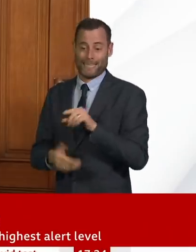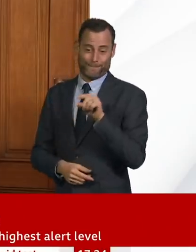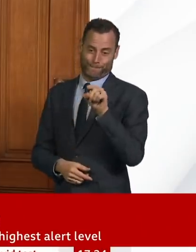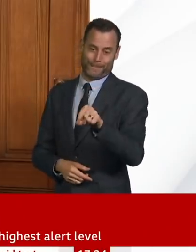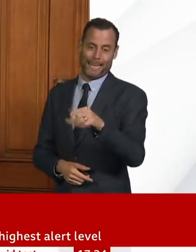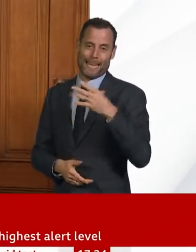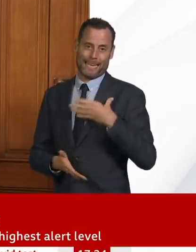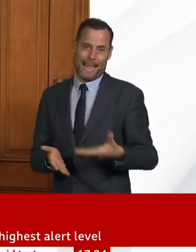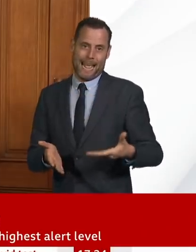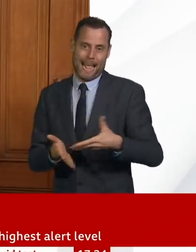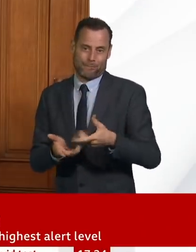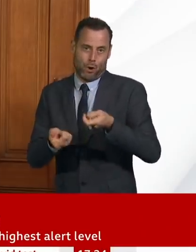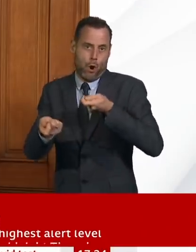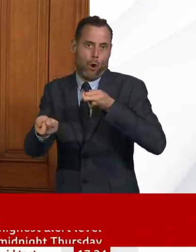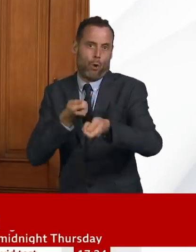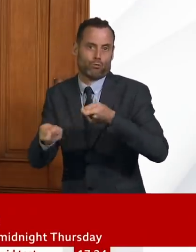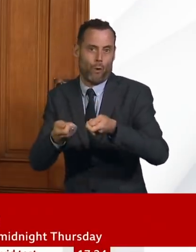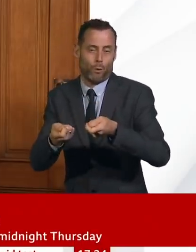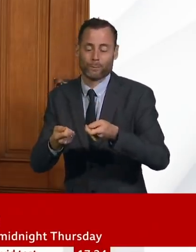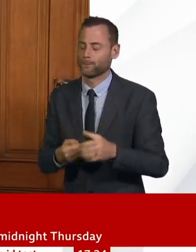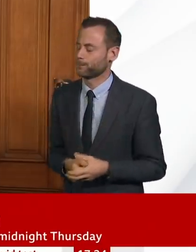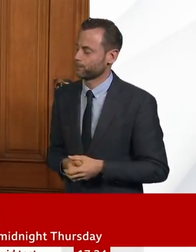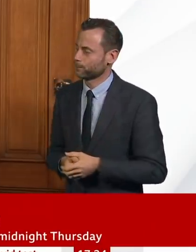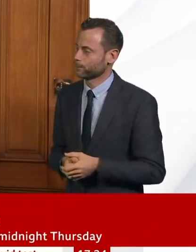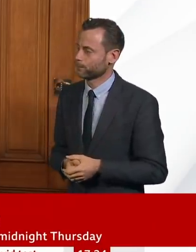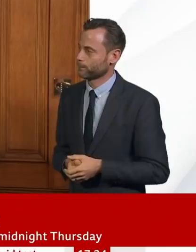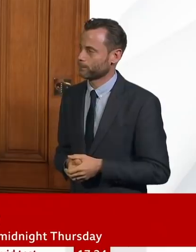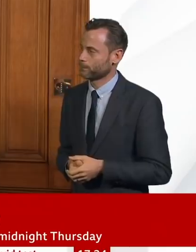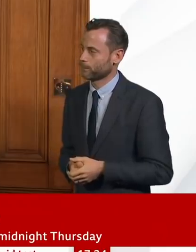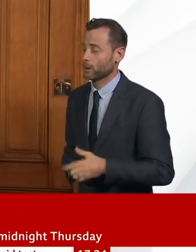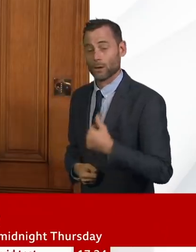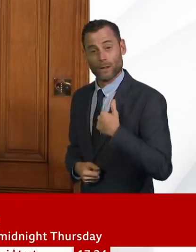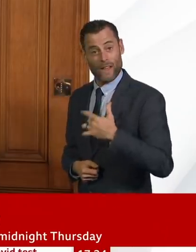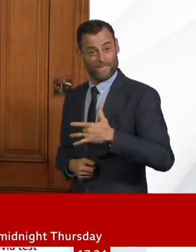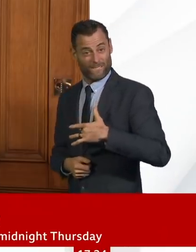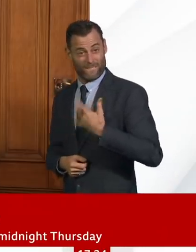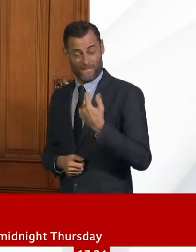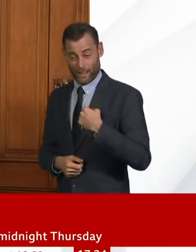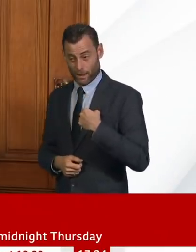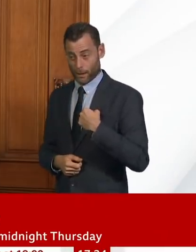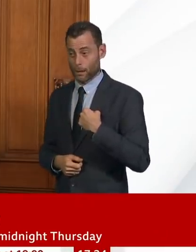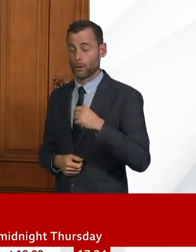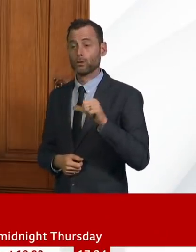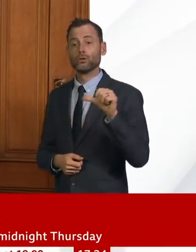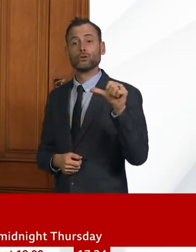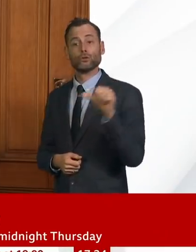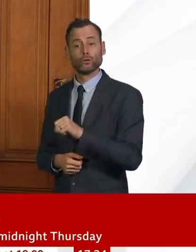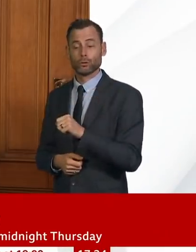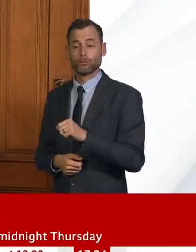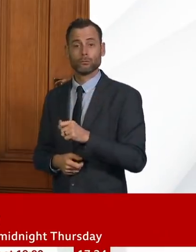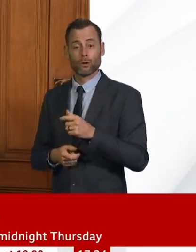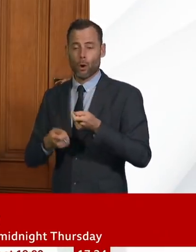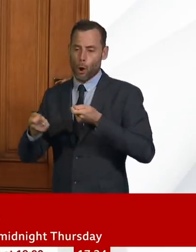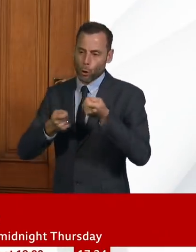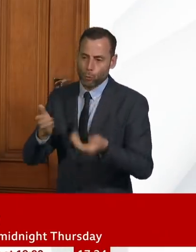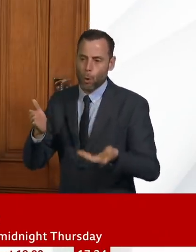think right now it is appropriate to insist on those similar hard measures in, for example,